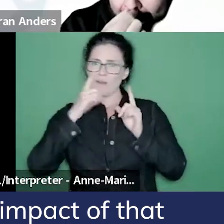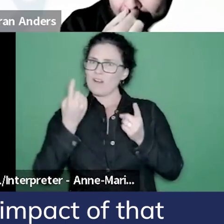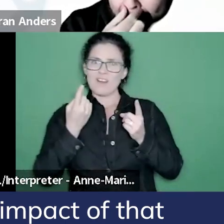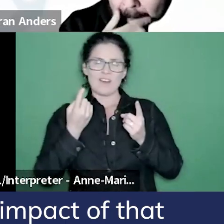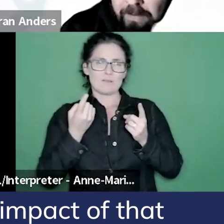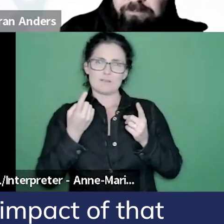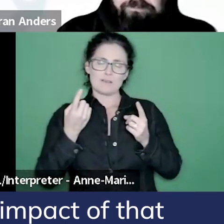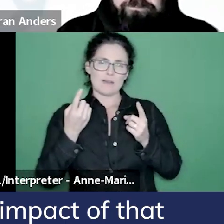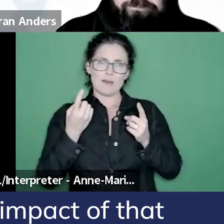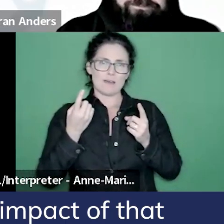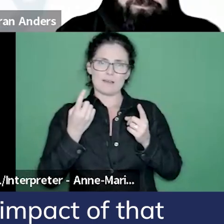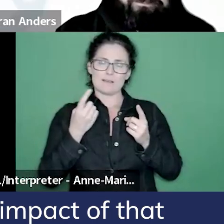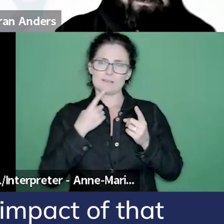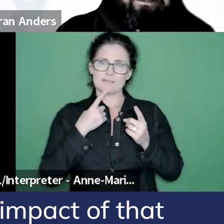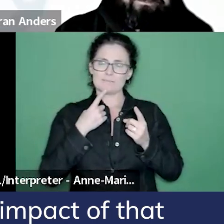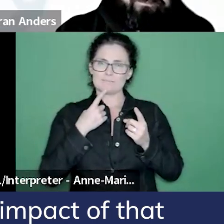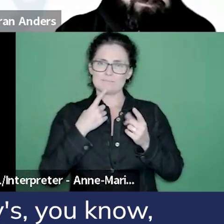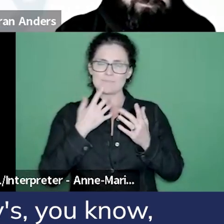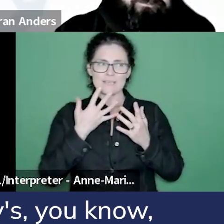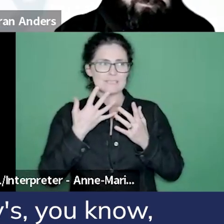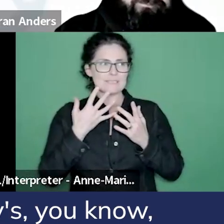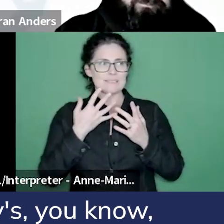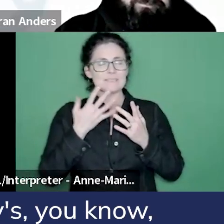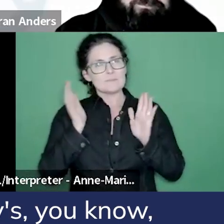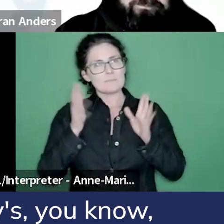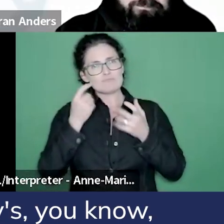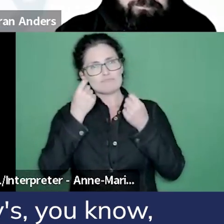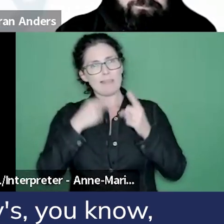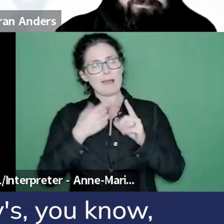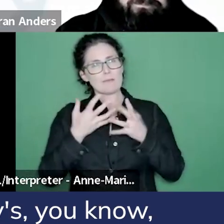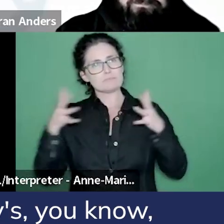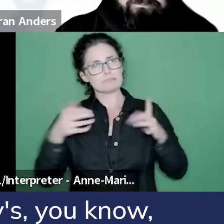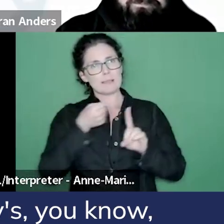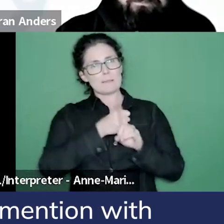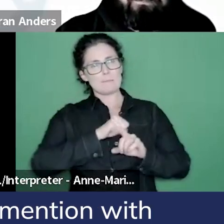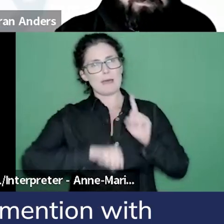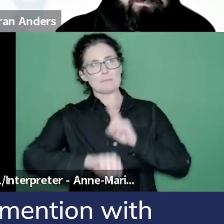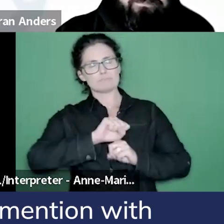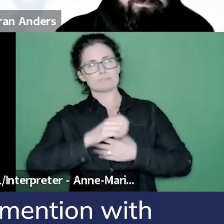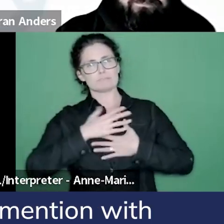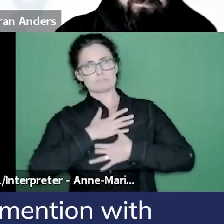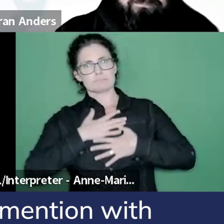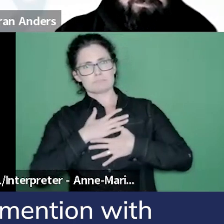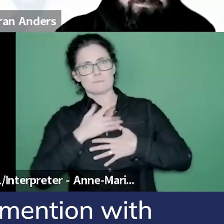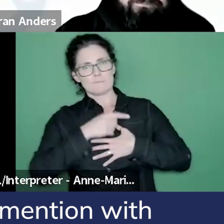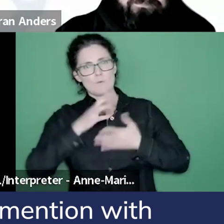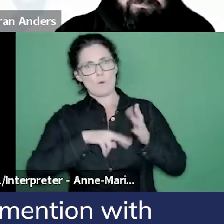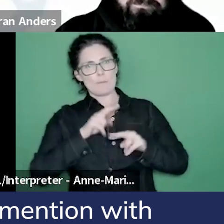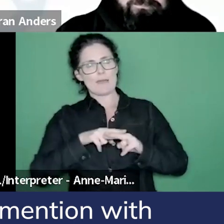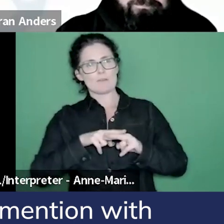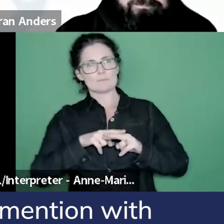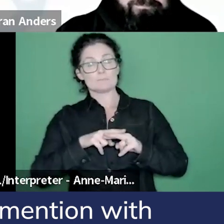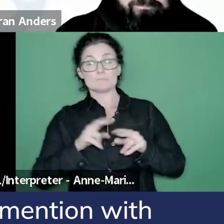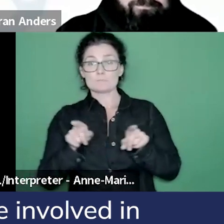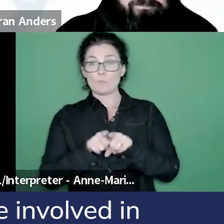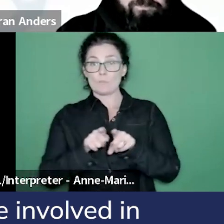of that on the parent, even after the baby's born, when the baby's at home. And then the other thing that I wanted to mention with